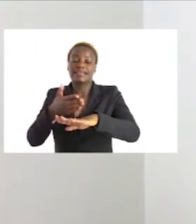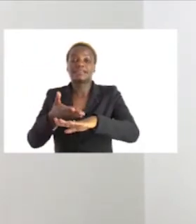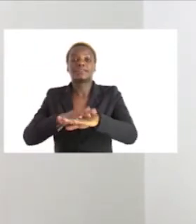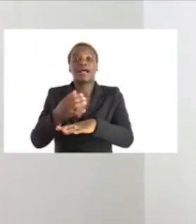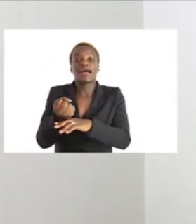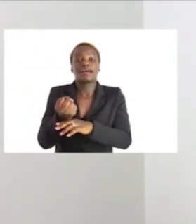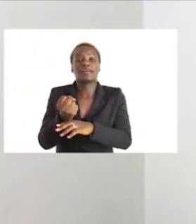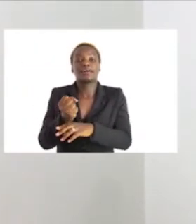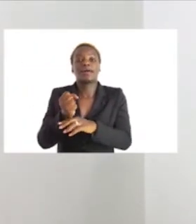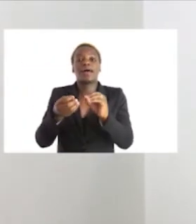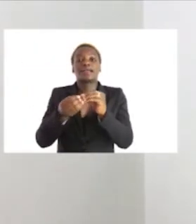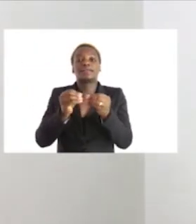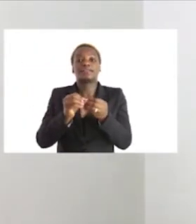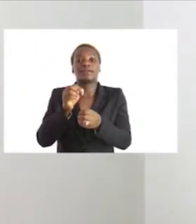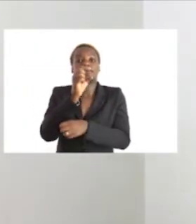number here,